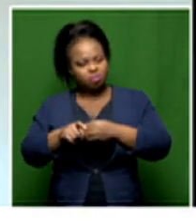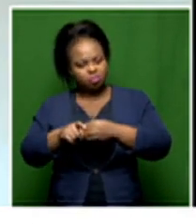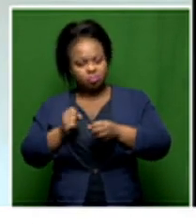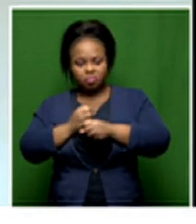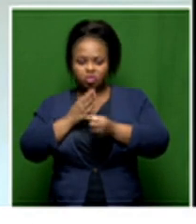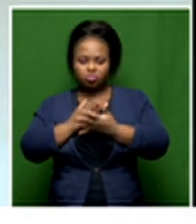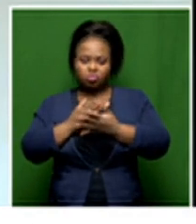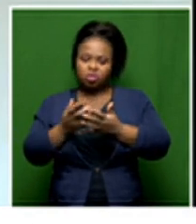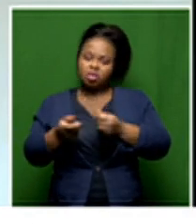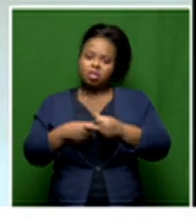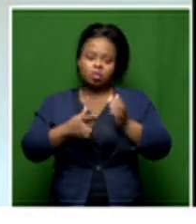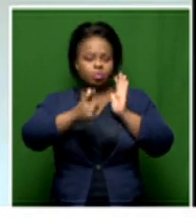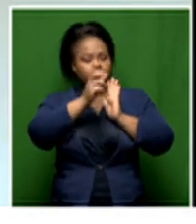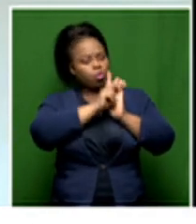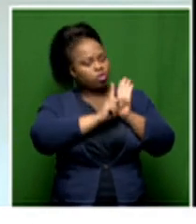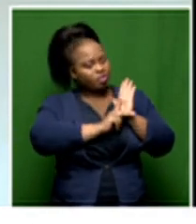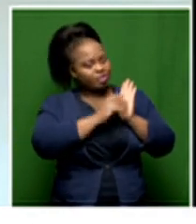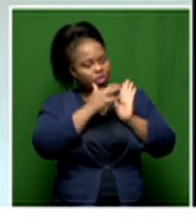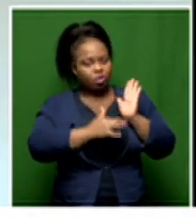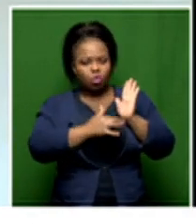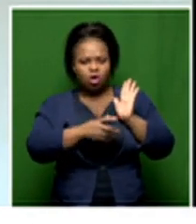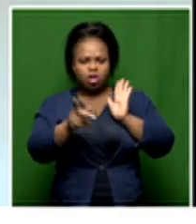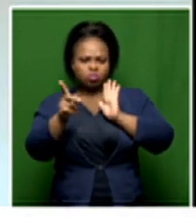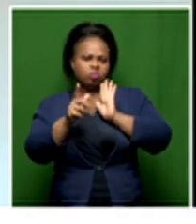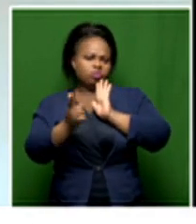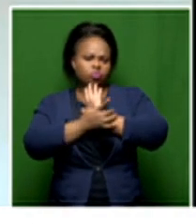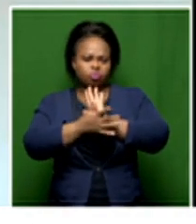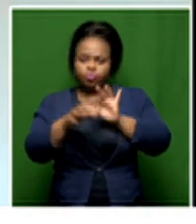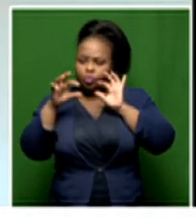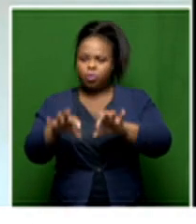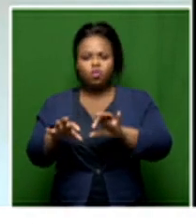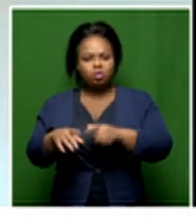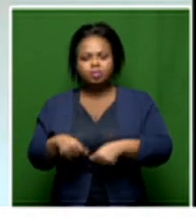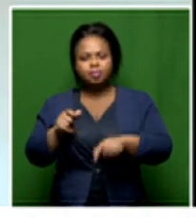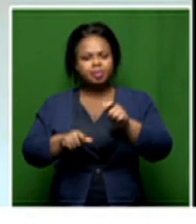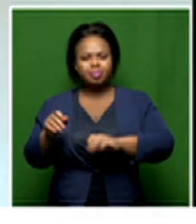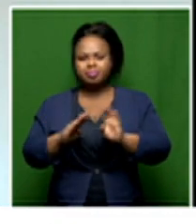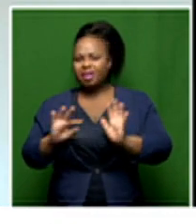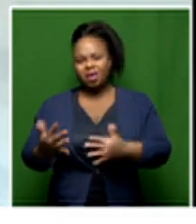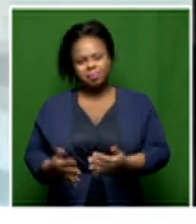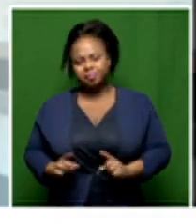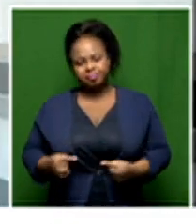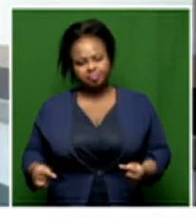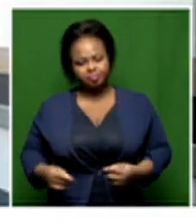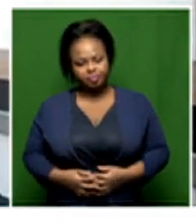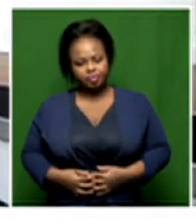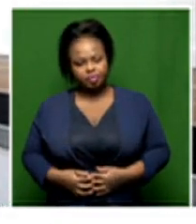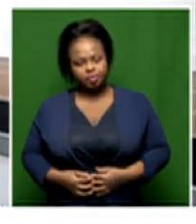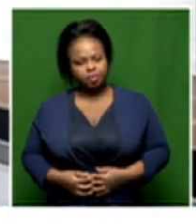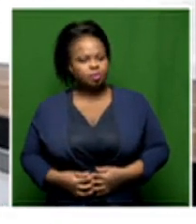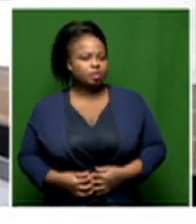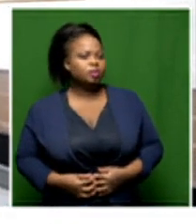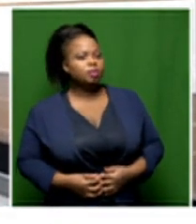the law or policies cannot enforce how employees should behave. And then, of course, there's